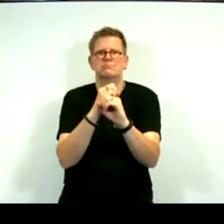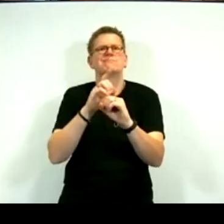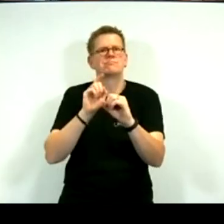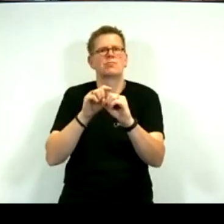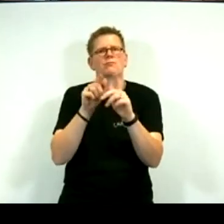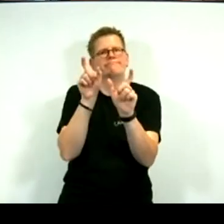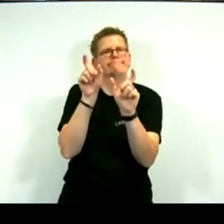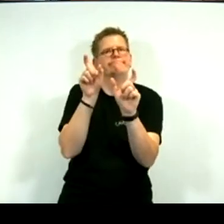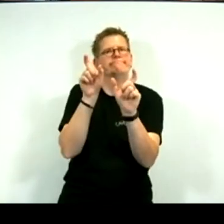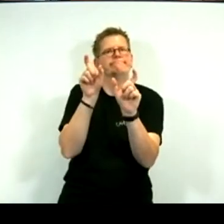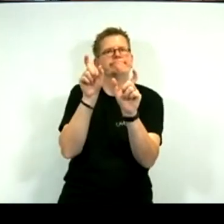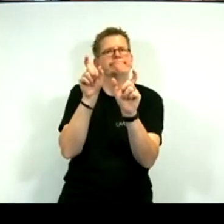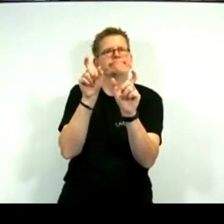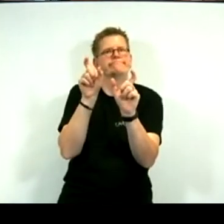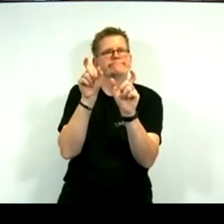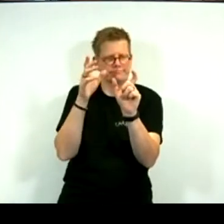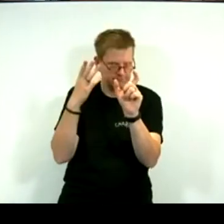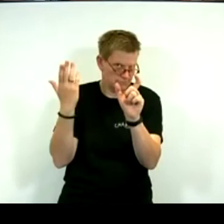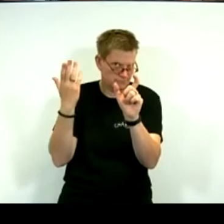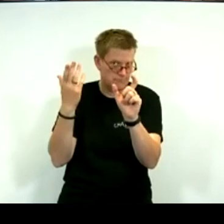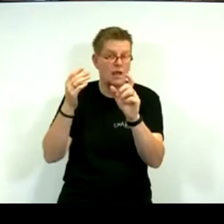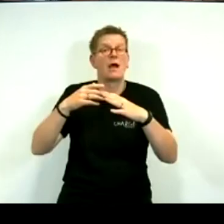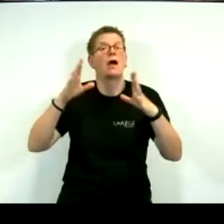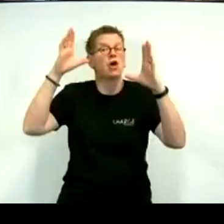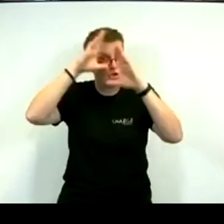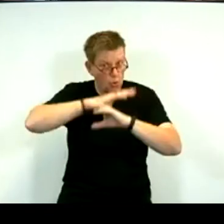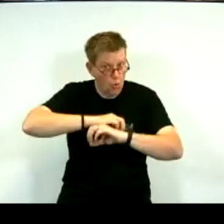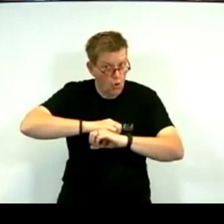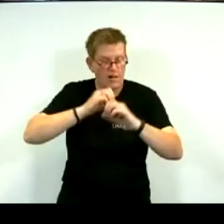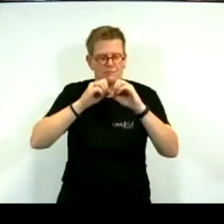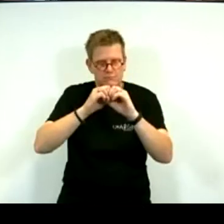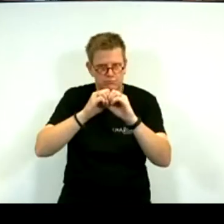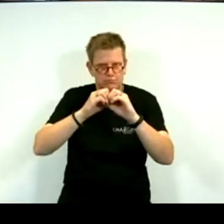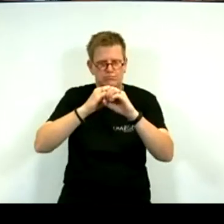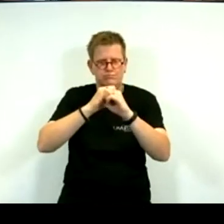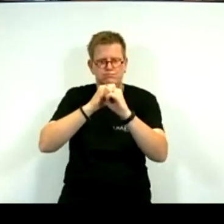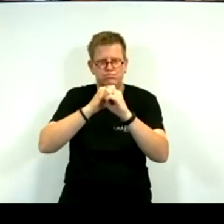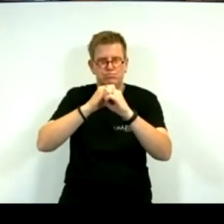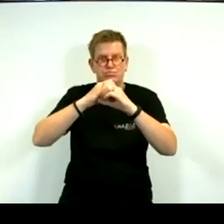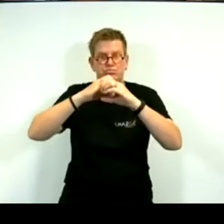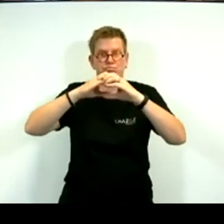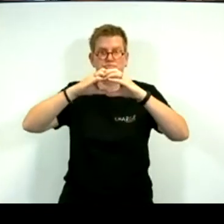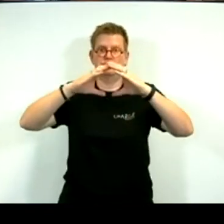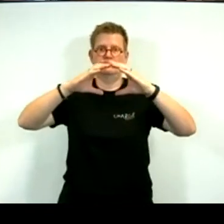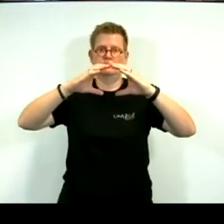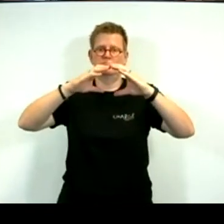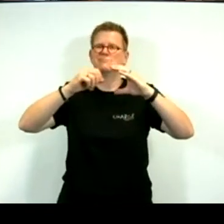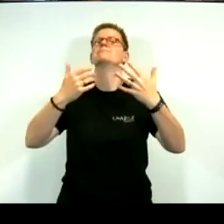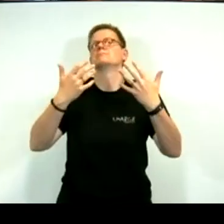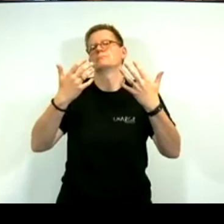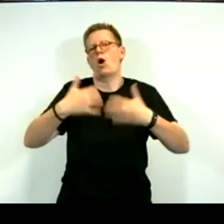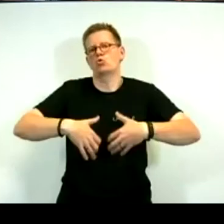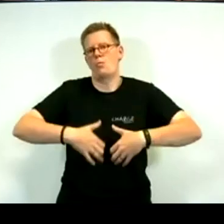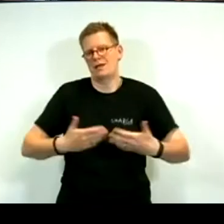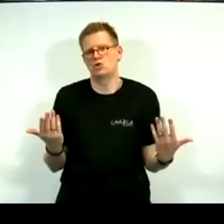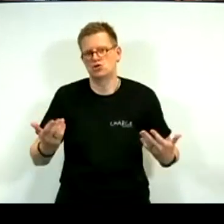when it gets dark, that black circle opens up and gets wider. And this happens automatically. If the